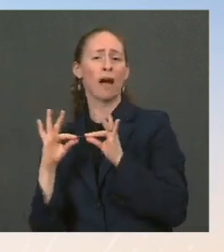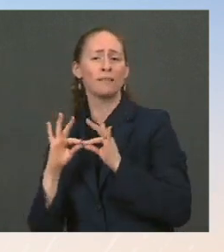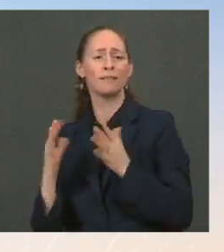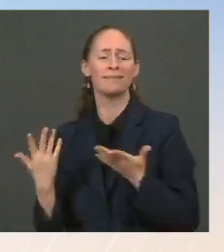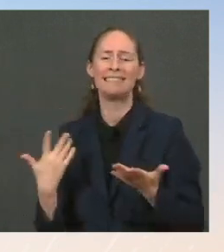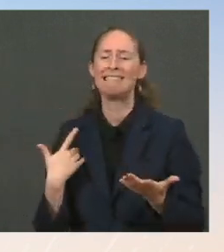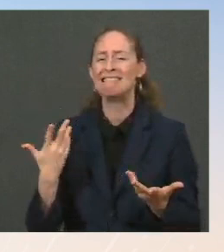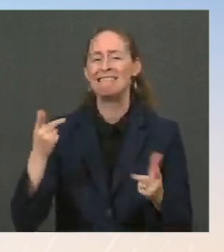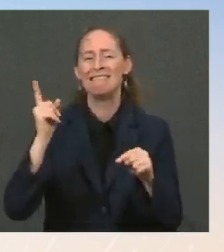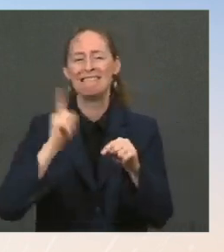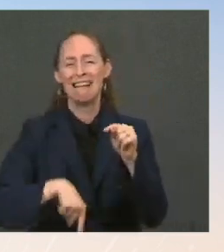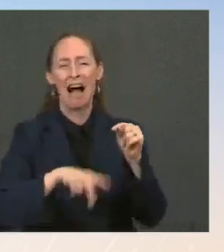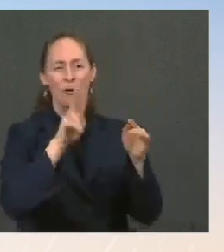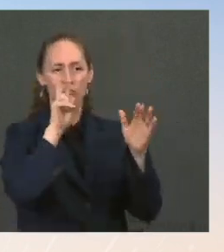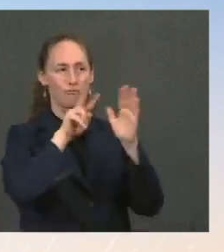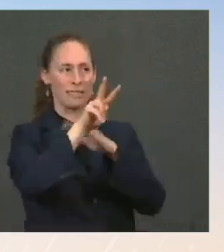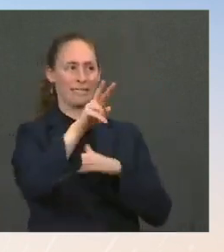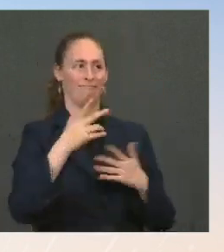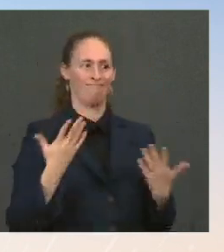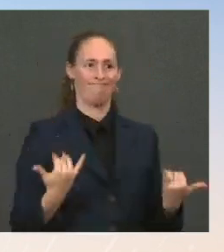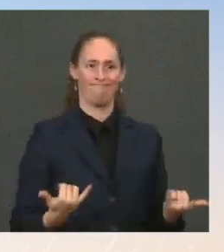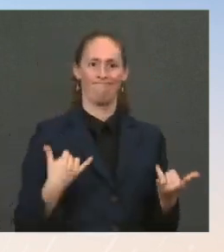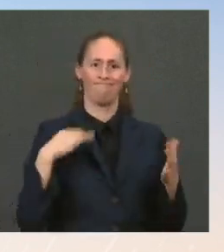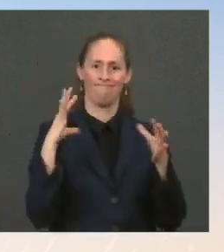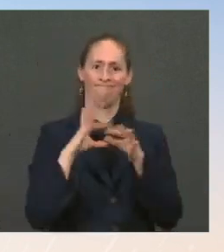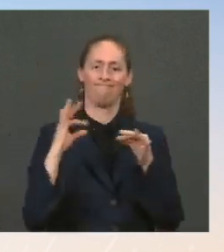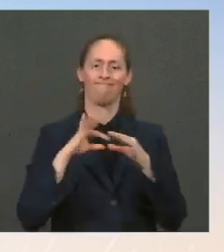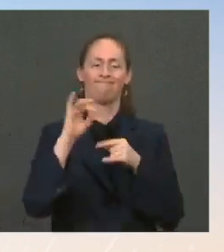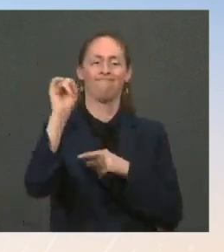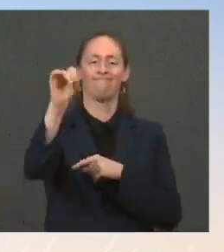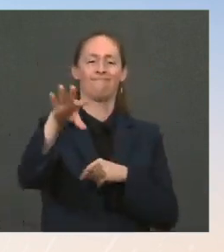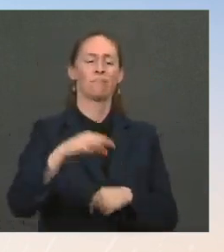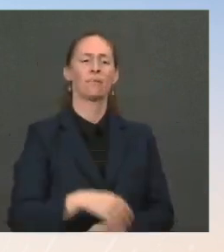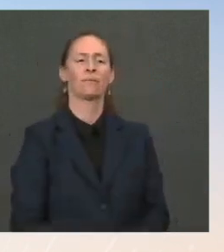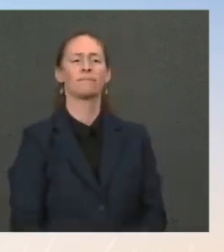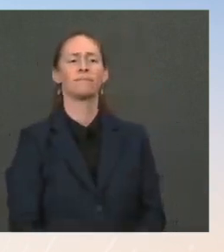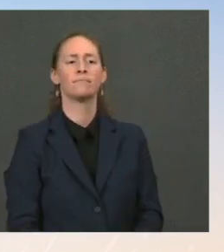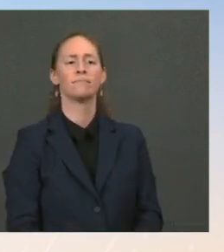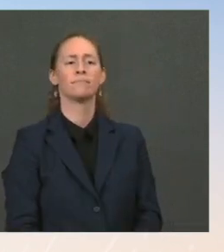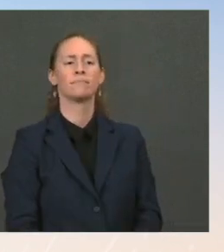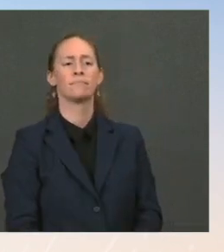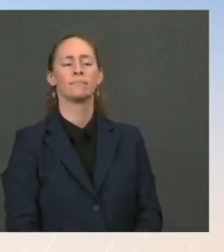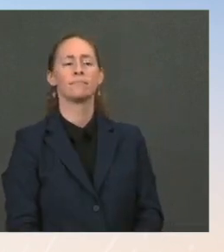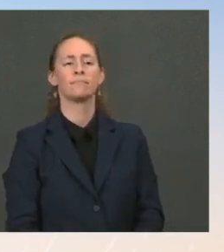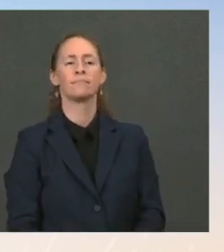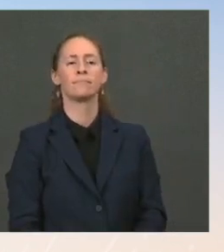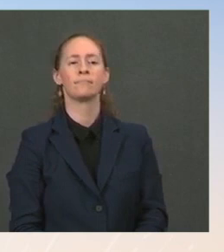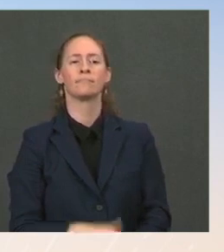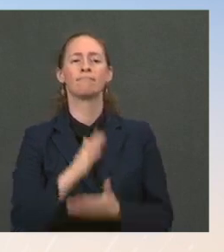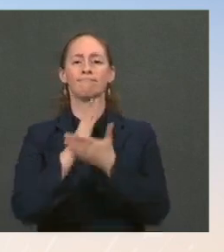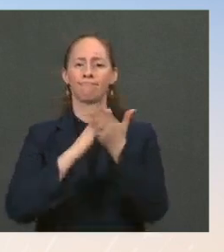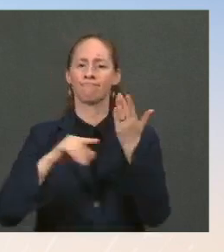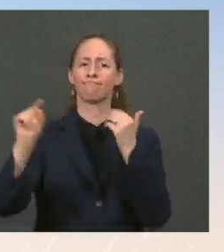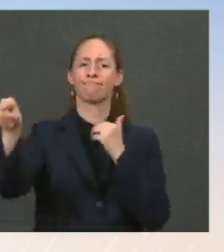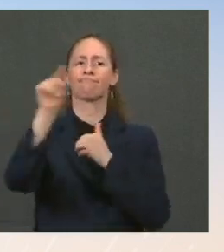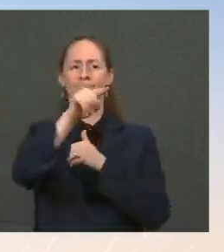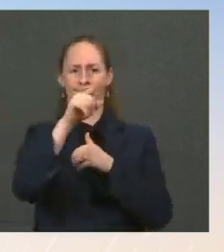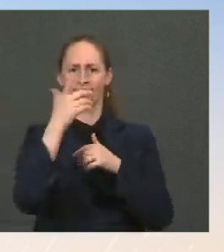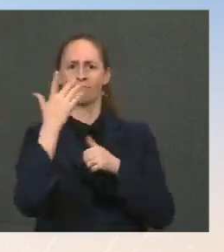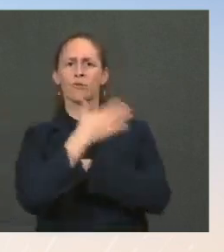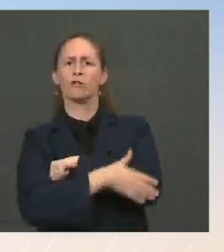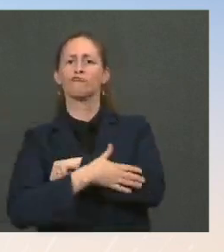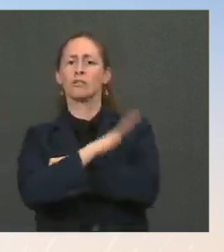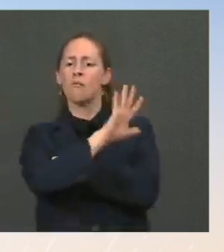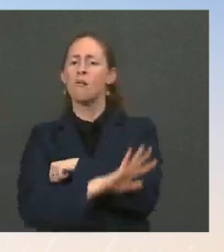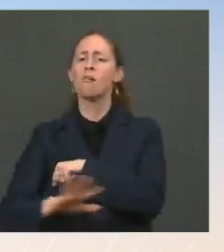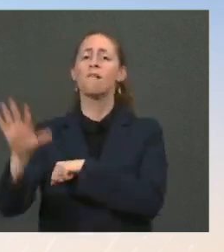here. I would note that we have seen, as you said, some ticks up in parts of the country also in